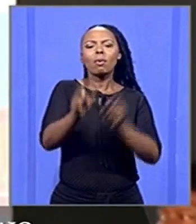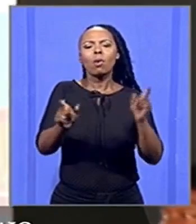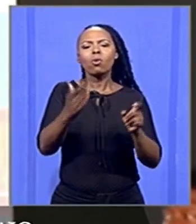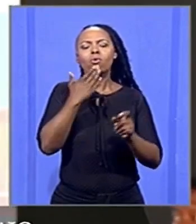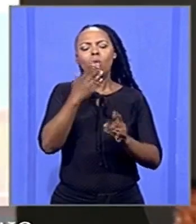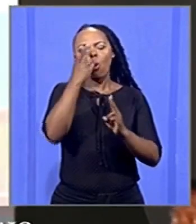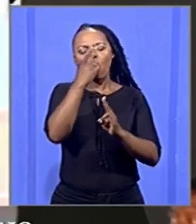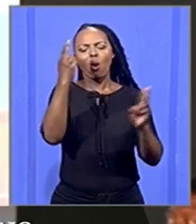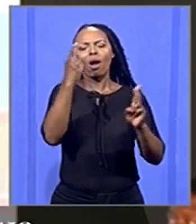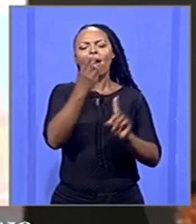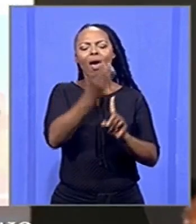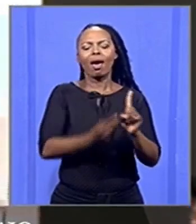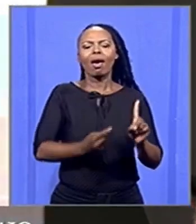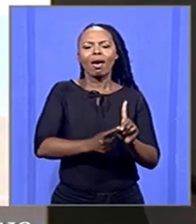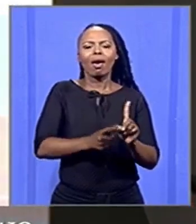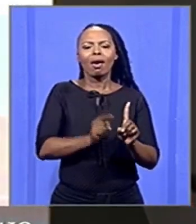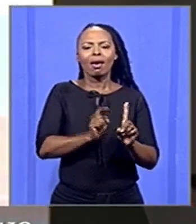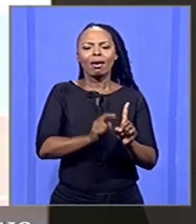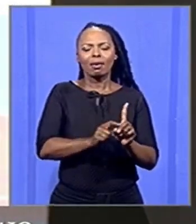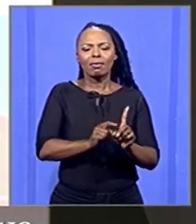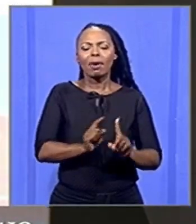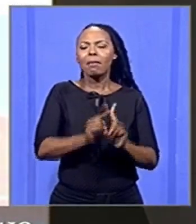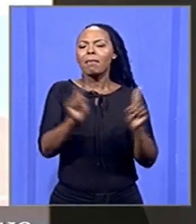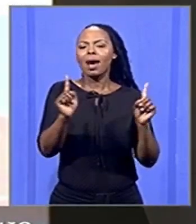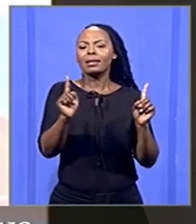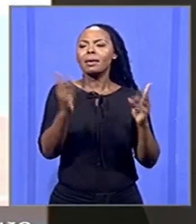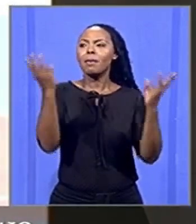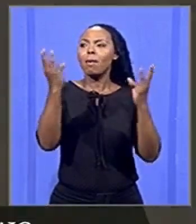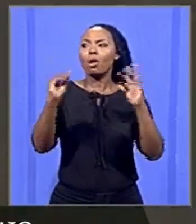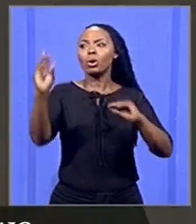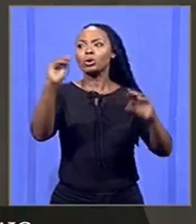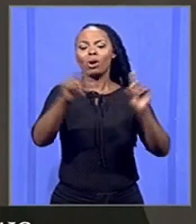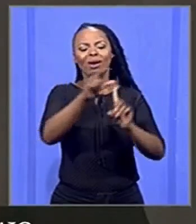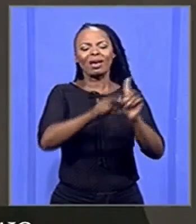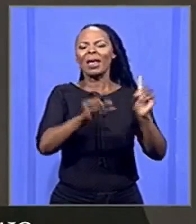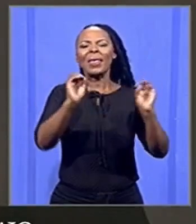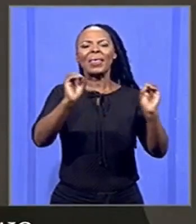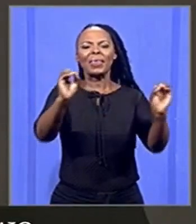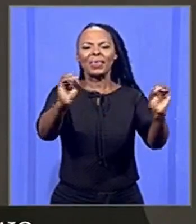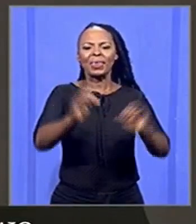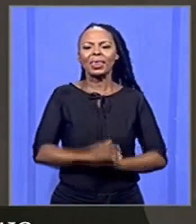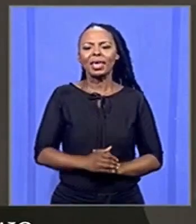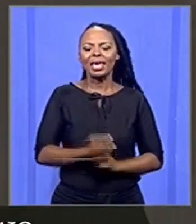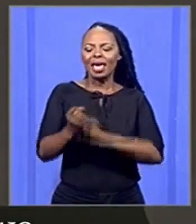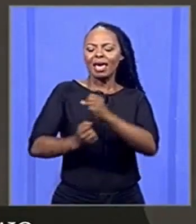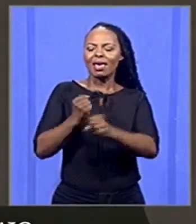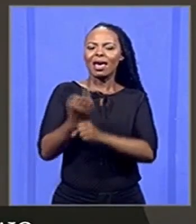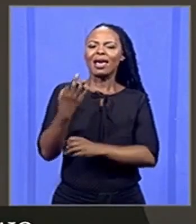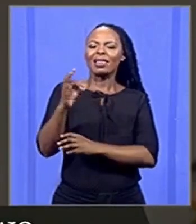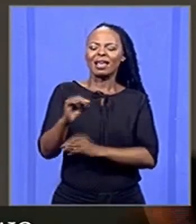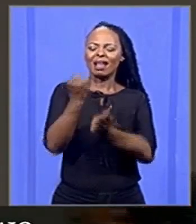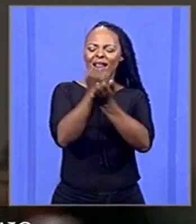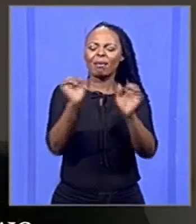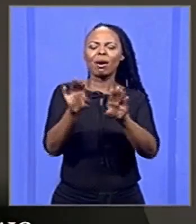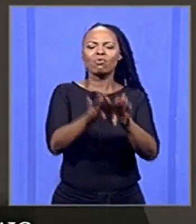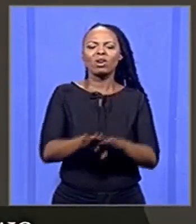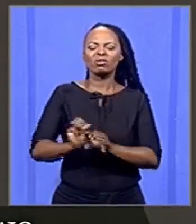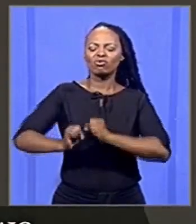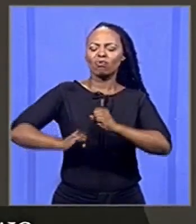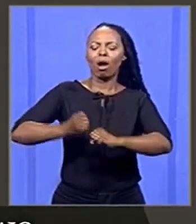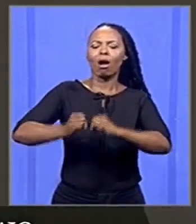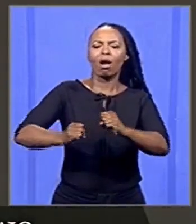with that, that accolade. But nobody talks about him. We still have a long way to go in our 30 years of our liberation and struggle. We